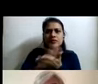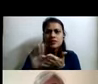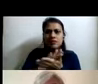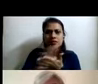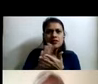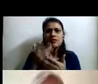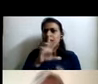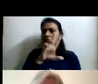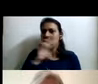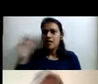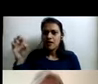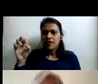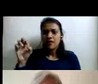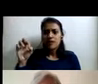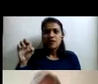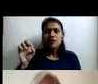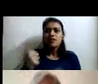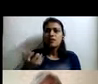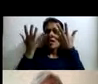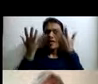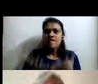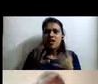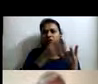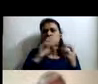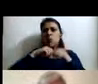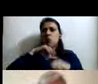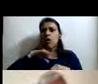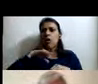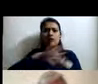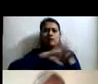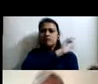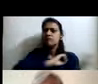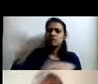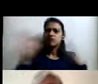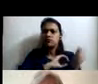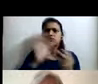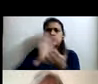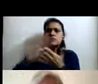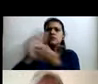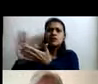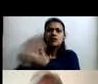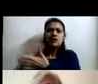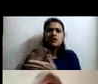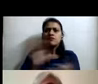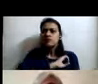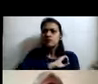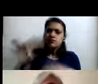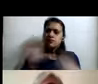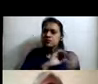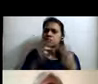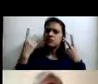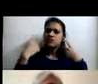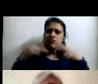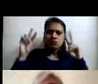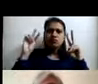800 kilos of trash. As I said, the hillside was filled with trash, so we were busily removing trash. We removed several tons of weeds